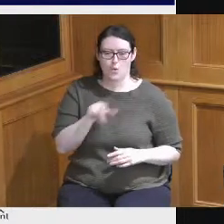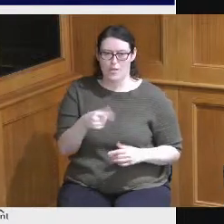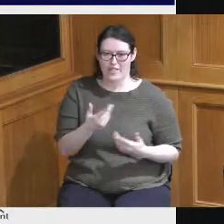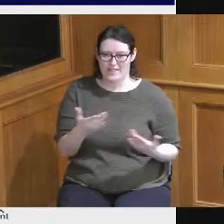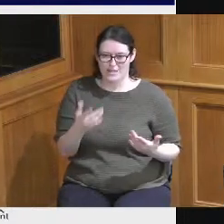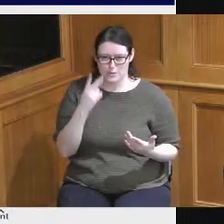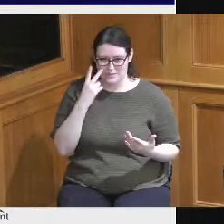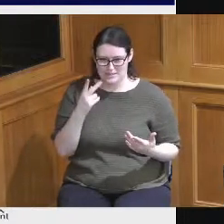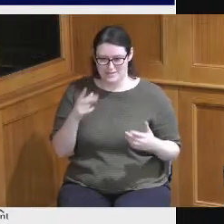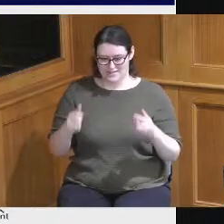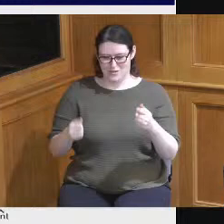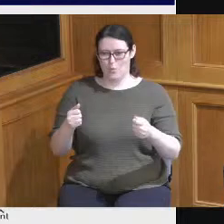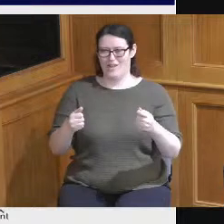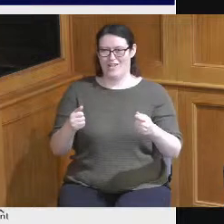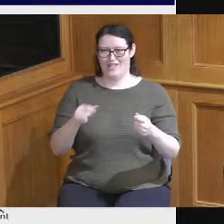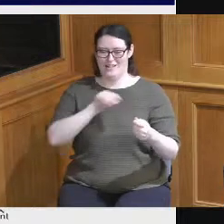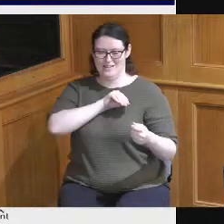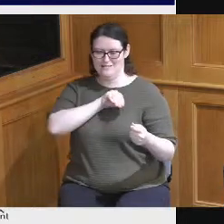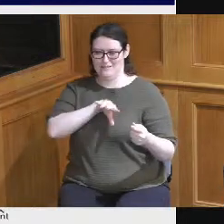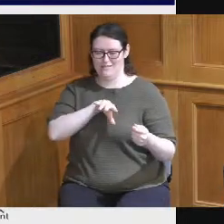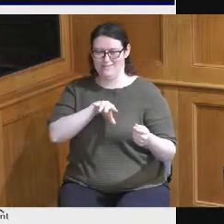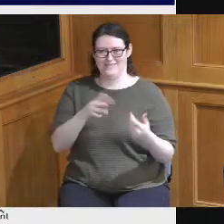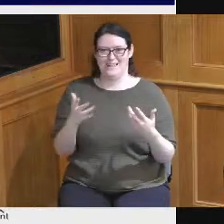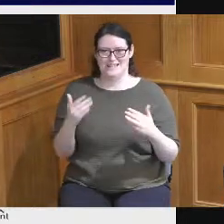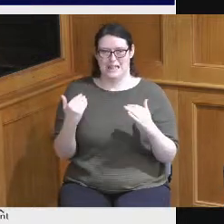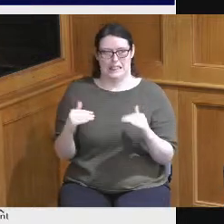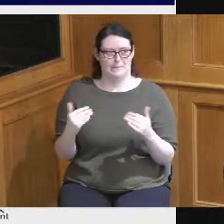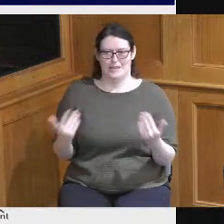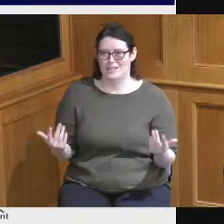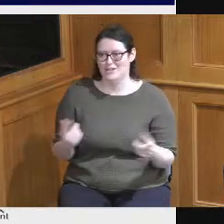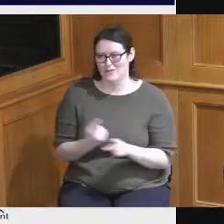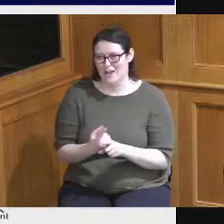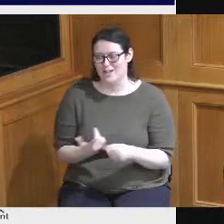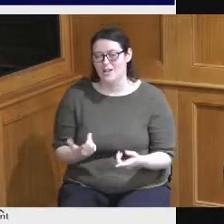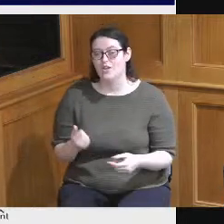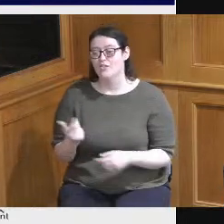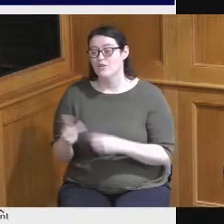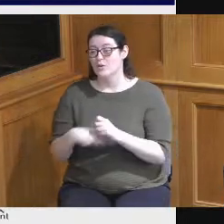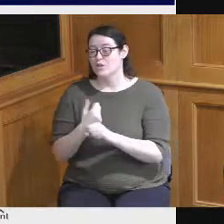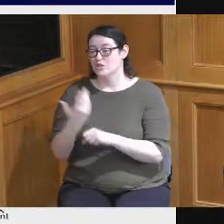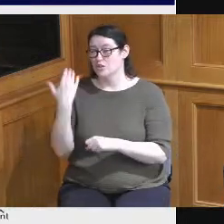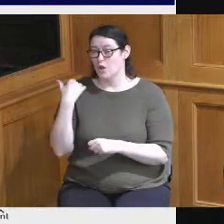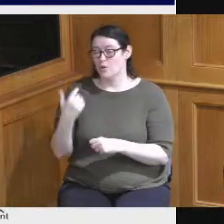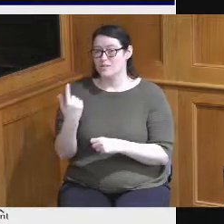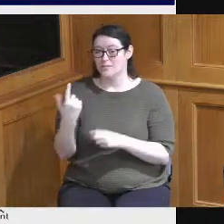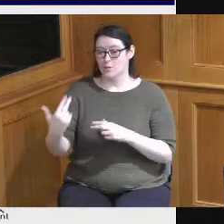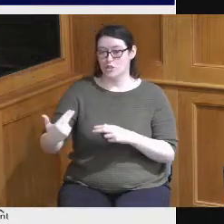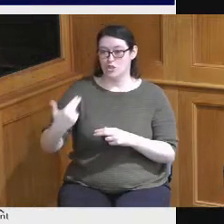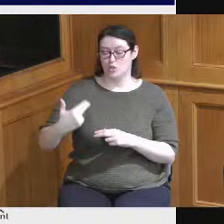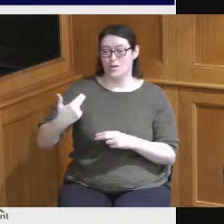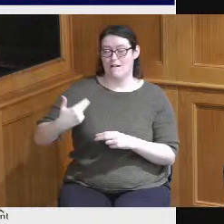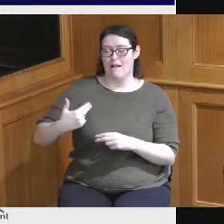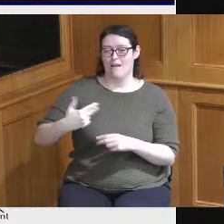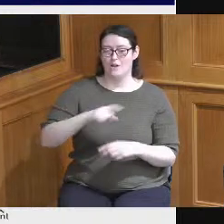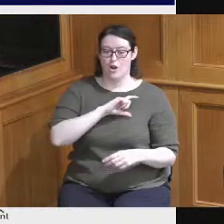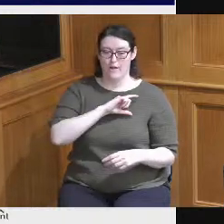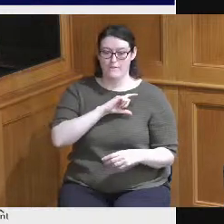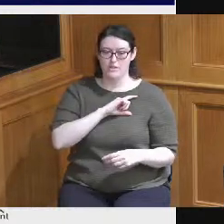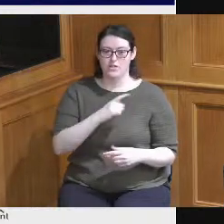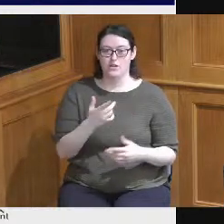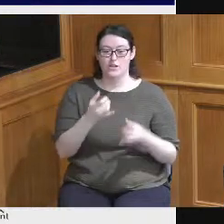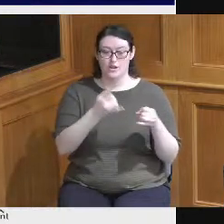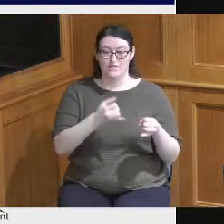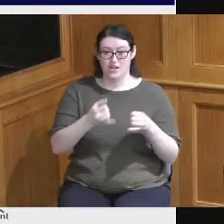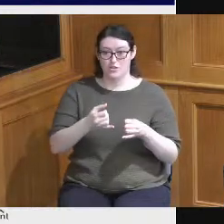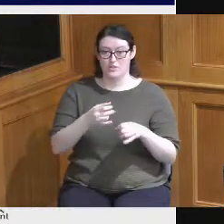the steering wheel. That's all you really see. A few years ago, we had an officer being shot at. The individuals in the car, there was